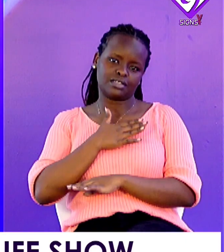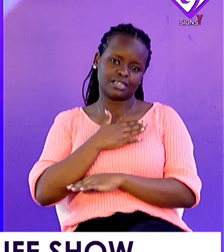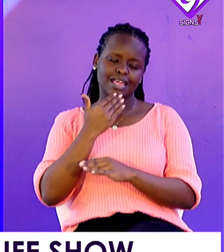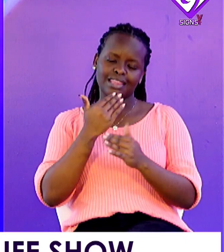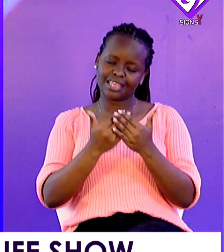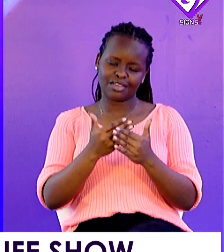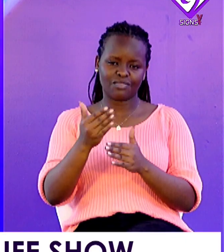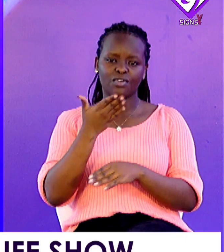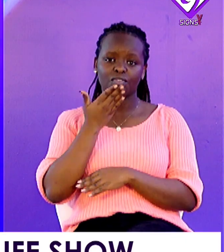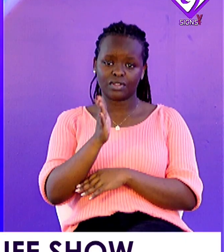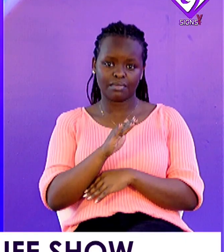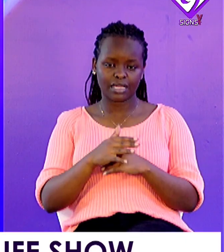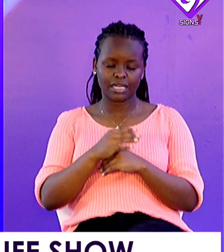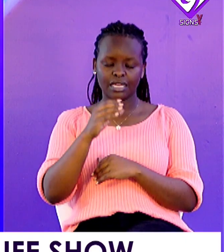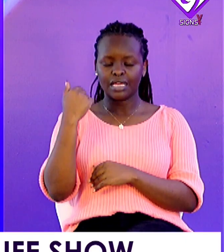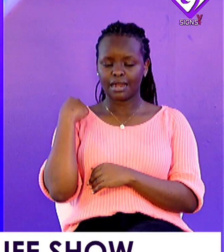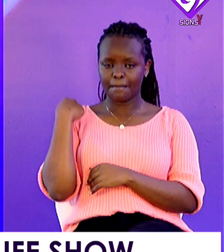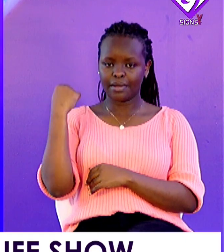on 0111